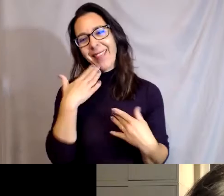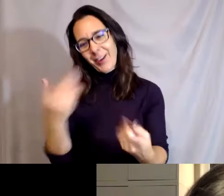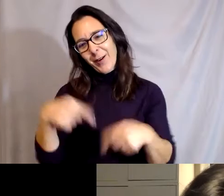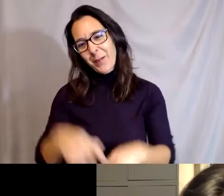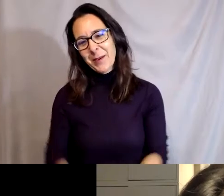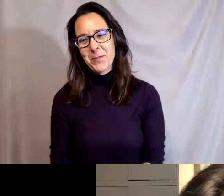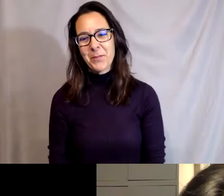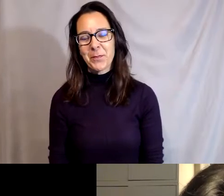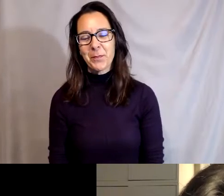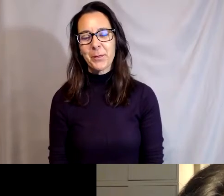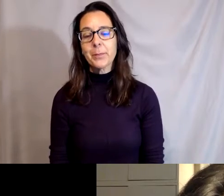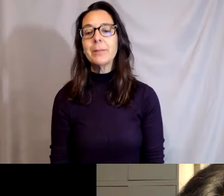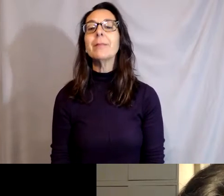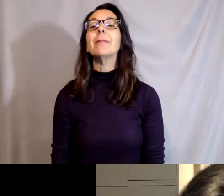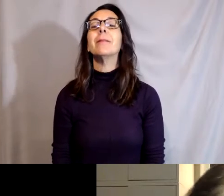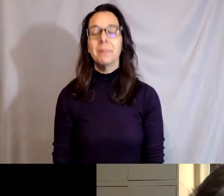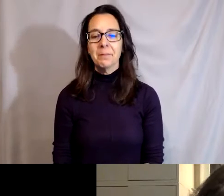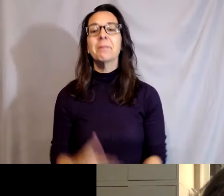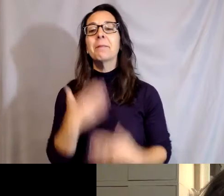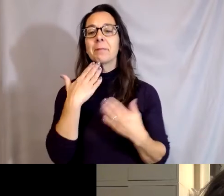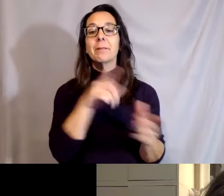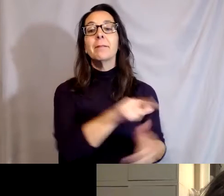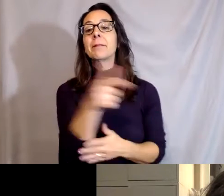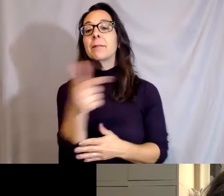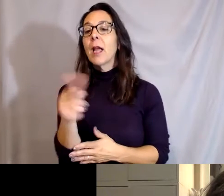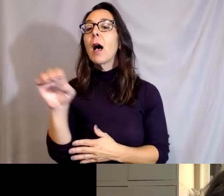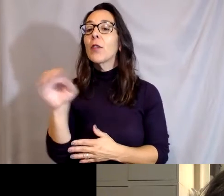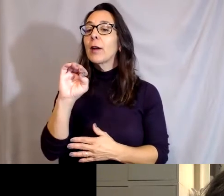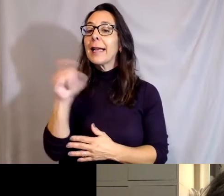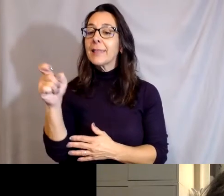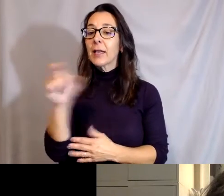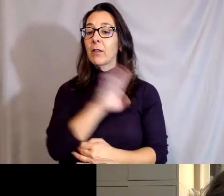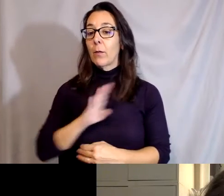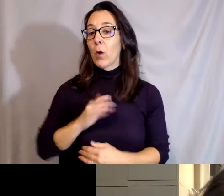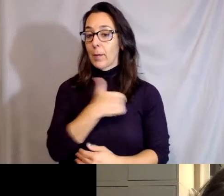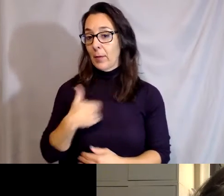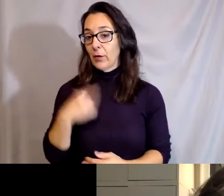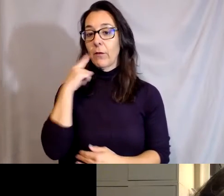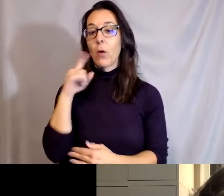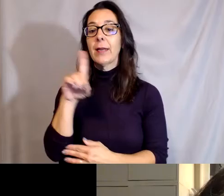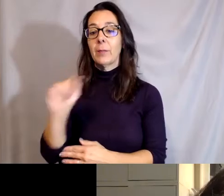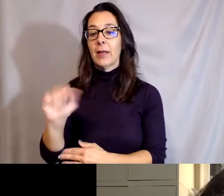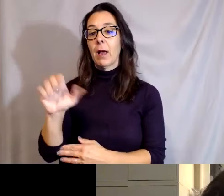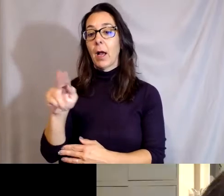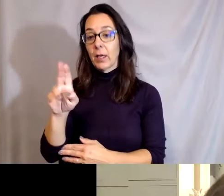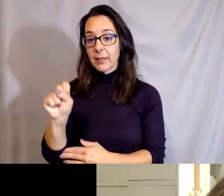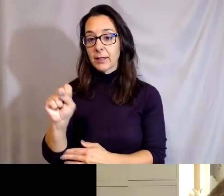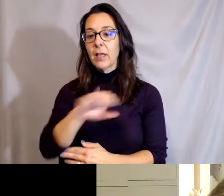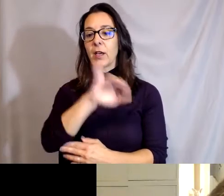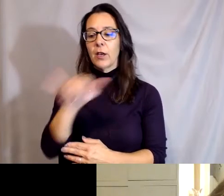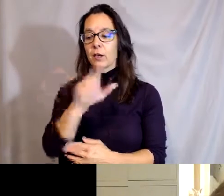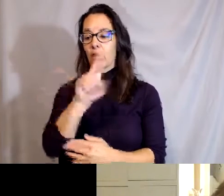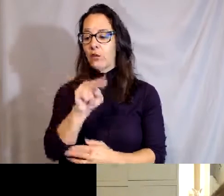I wanted to move on to another one of the executive board members for the Disabilities Caucus. We have with us Jennifer